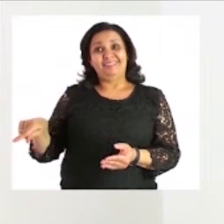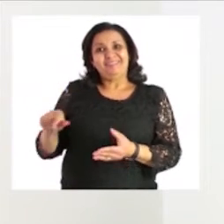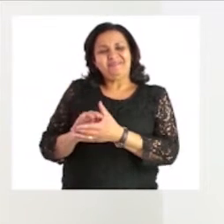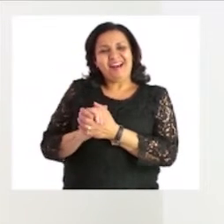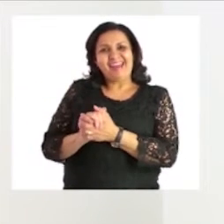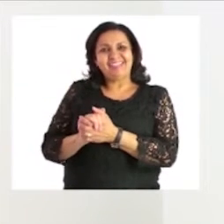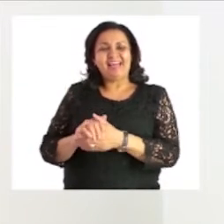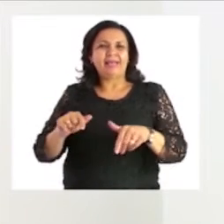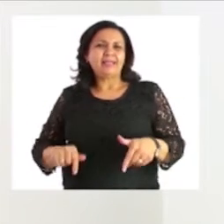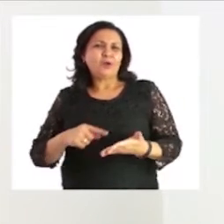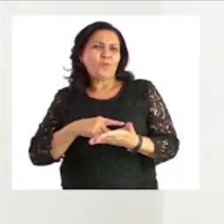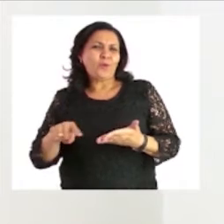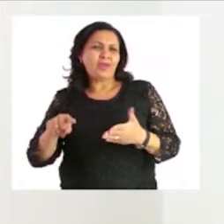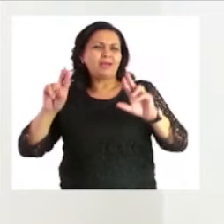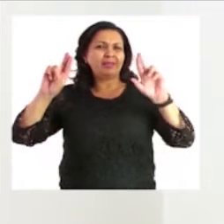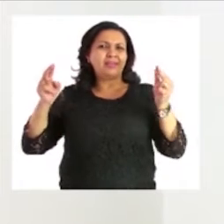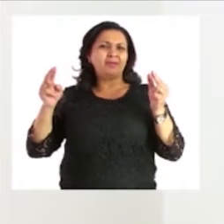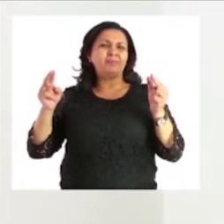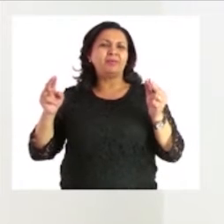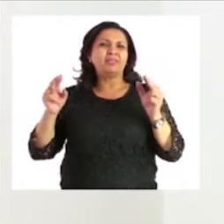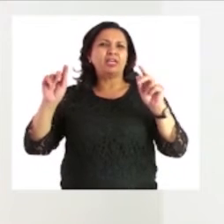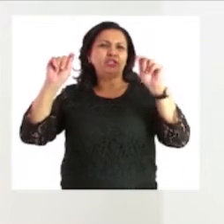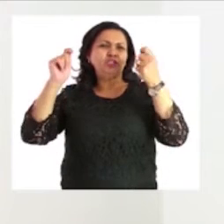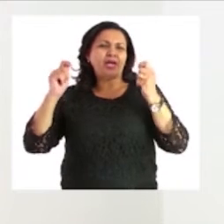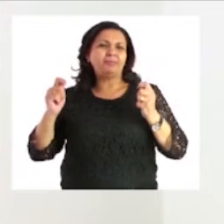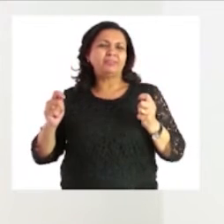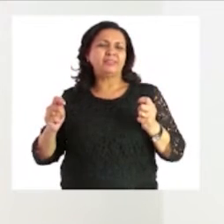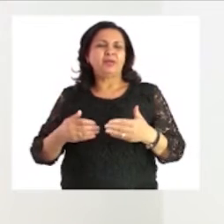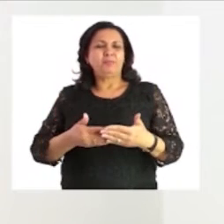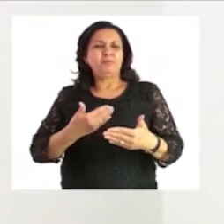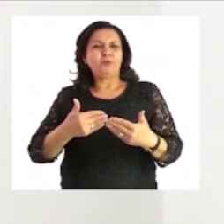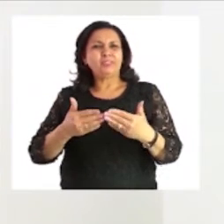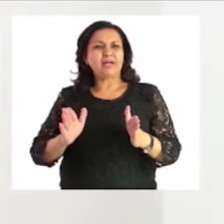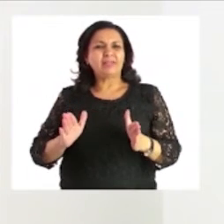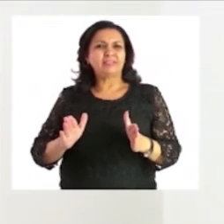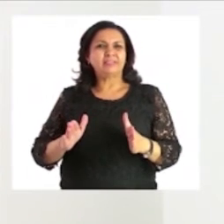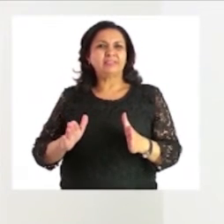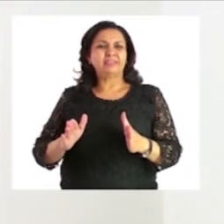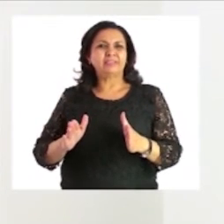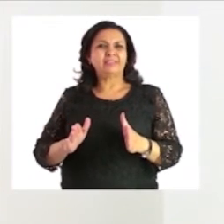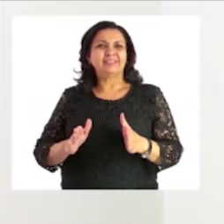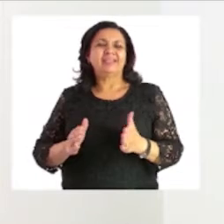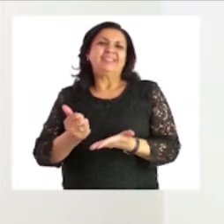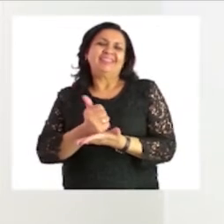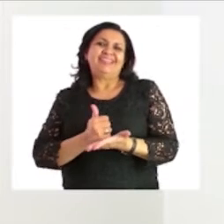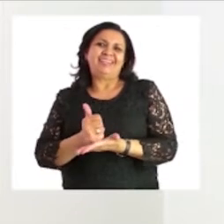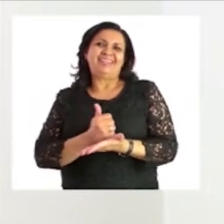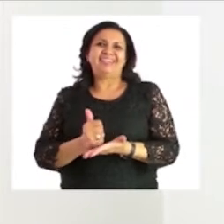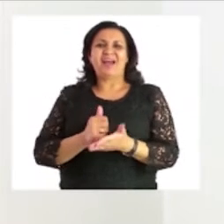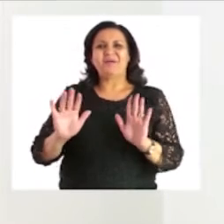This week's theme is shapes. But before we start with our lesson, let's sanitize our